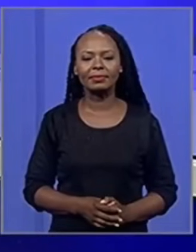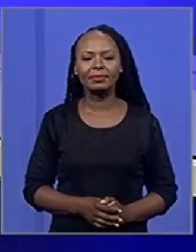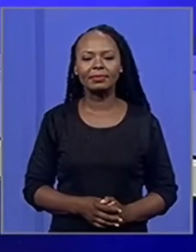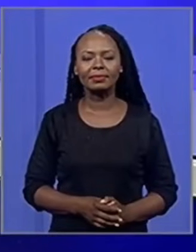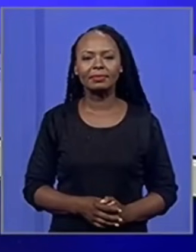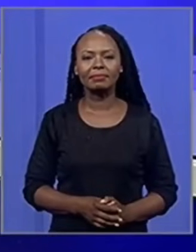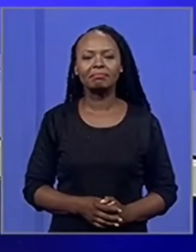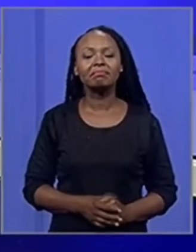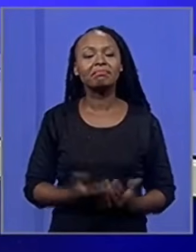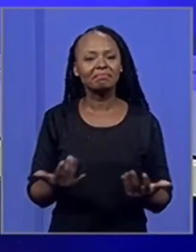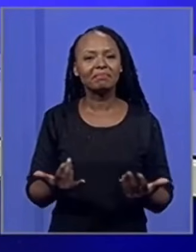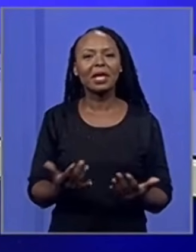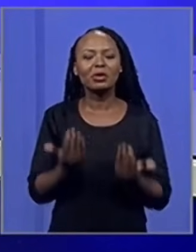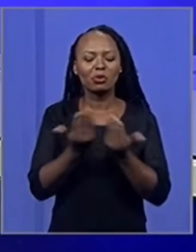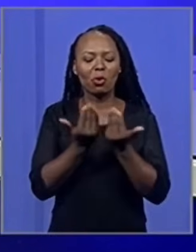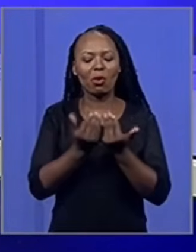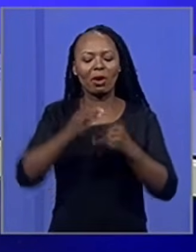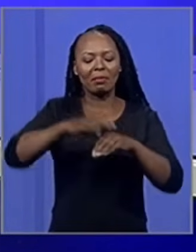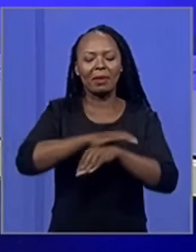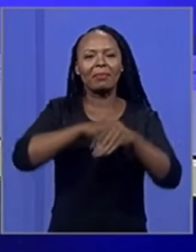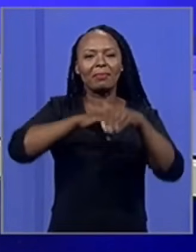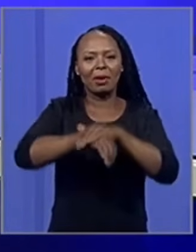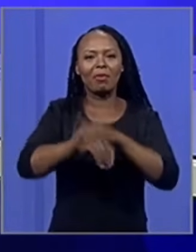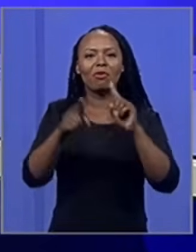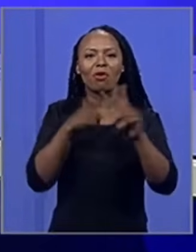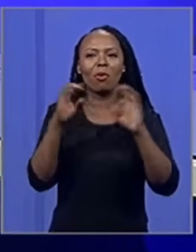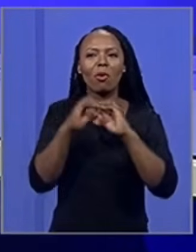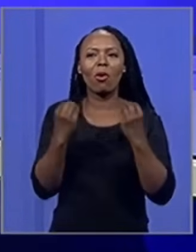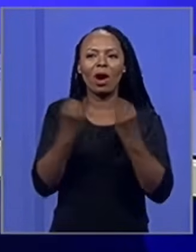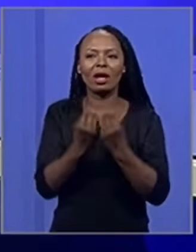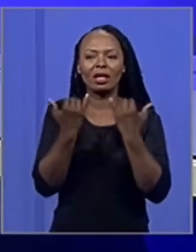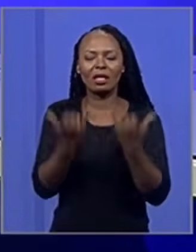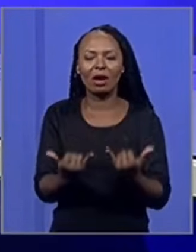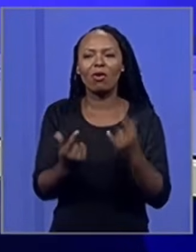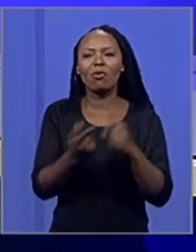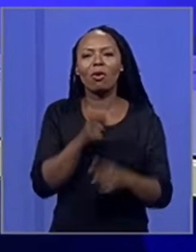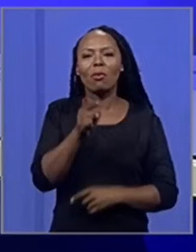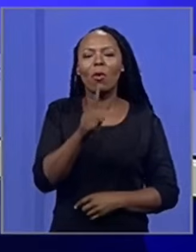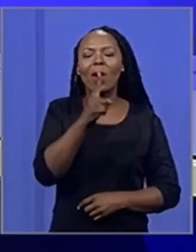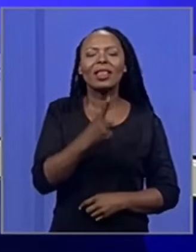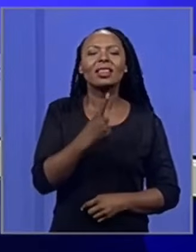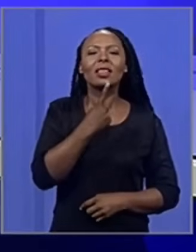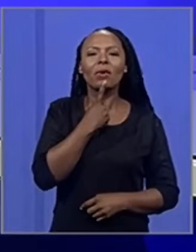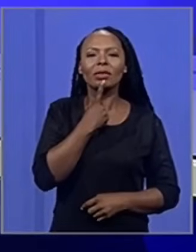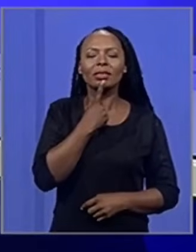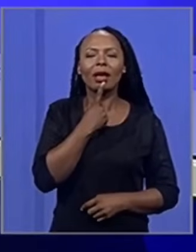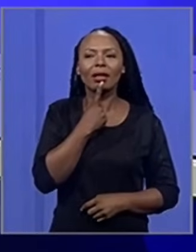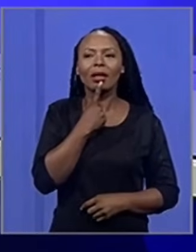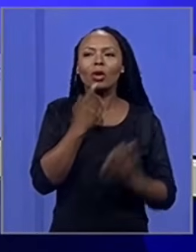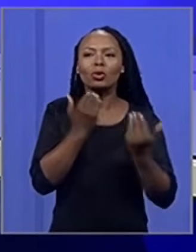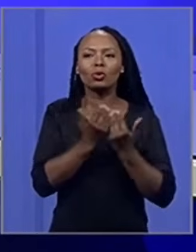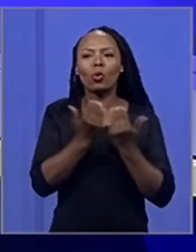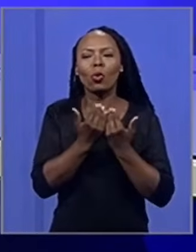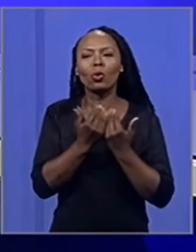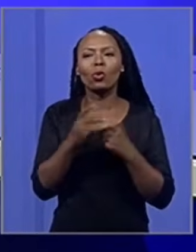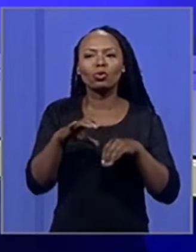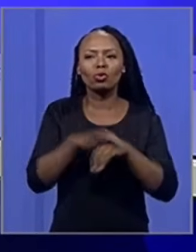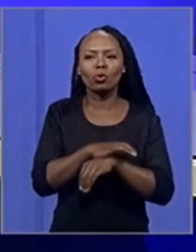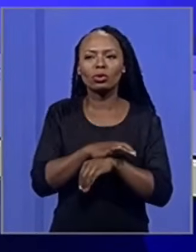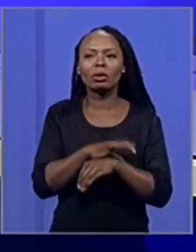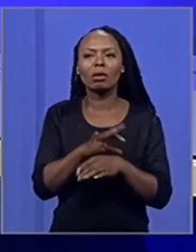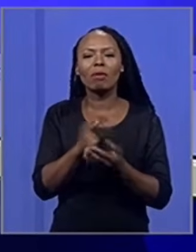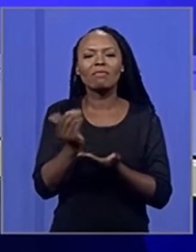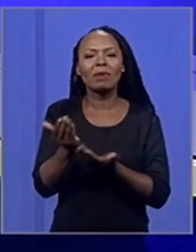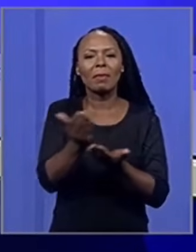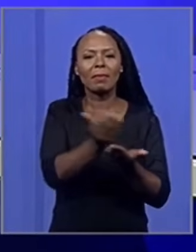Baamogedi ba ditlhako go tswa go mokgatlho o e seng wa puso o itsegeng ka 1000 School Shoes Collection Fun